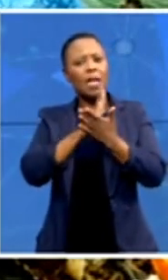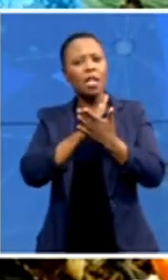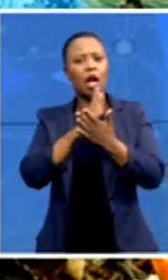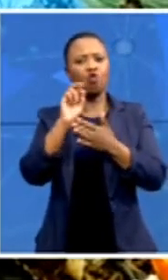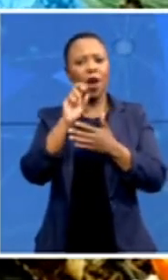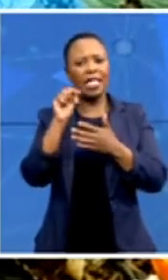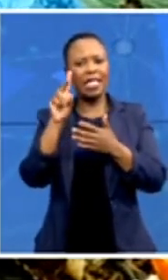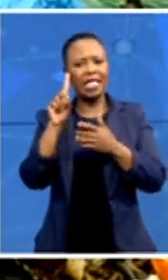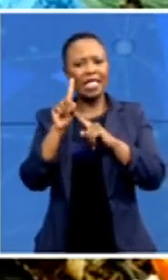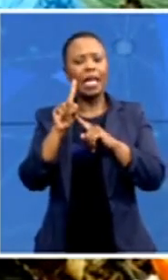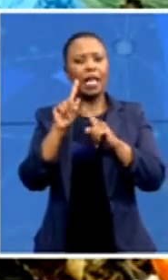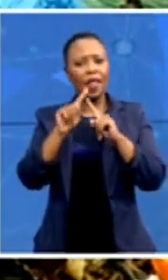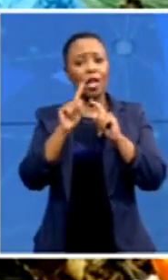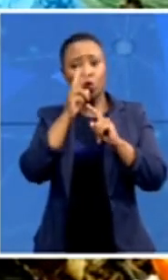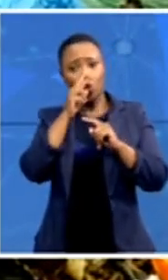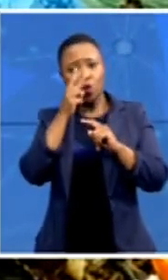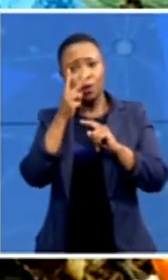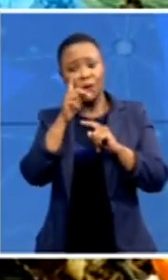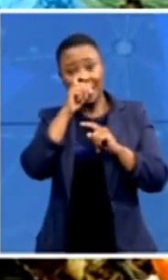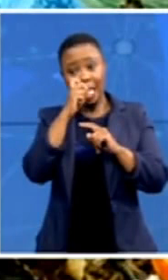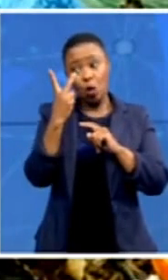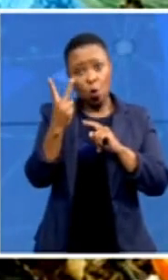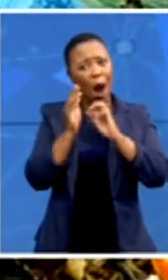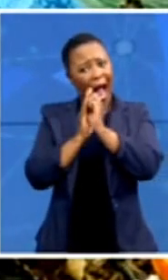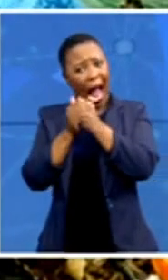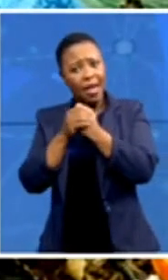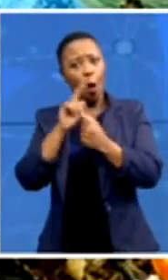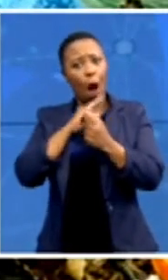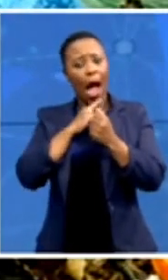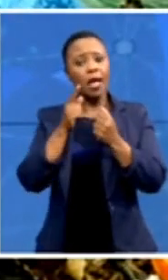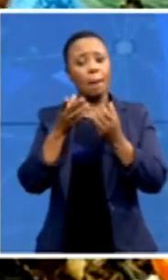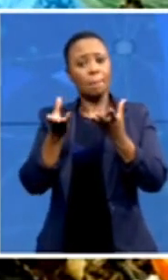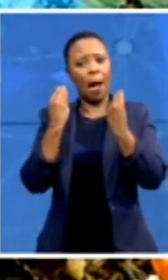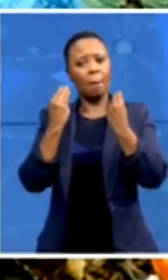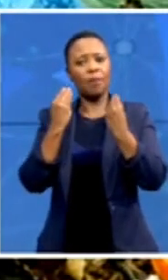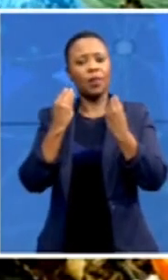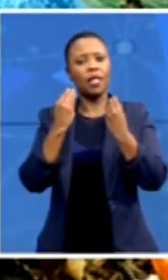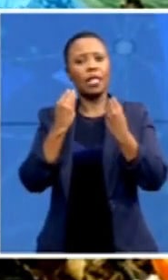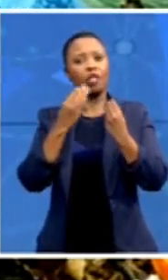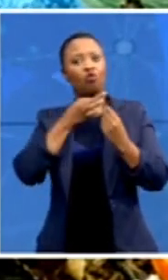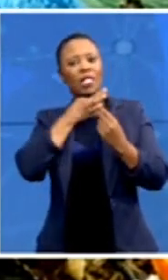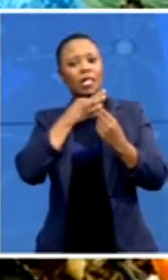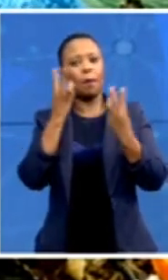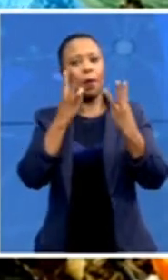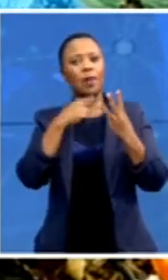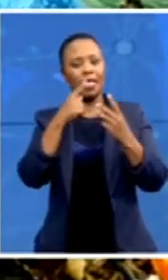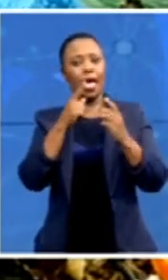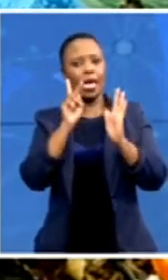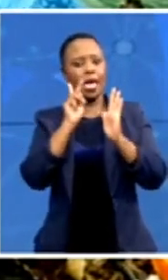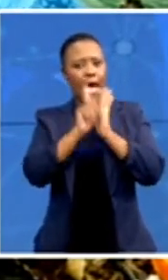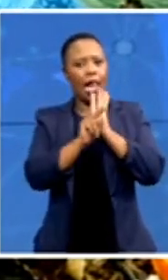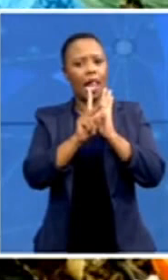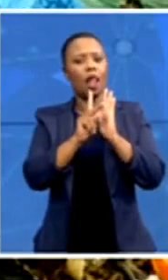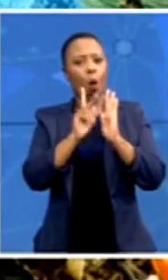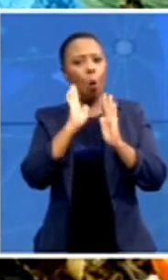were also receiving threats, because one of them was standing in as the ward candidate. So they had escaped from their home because they were receiving threats. So we are still